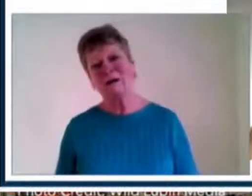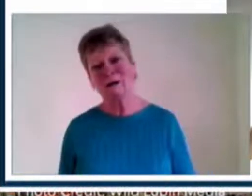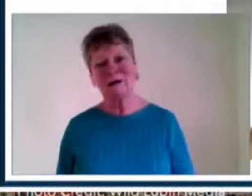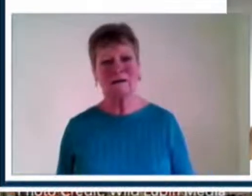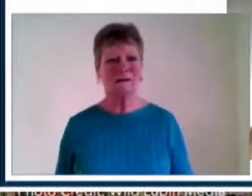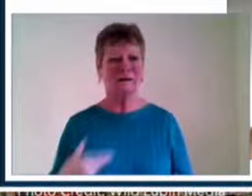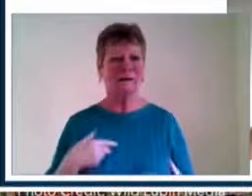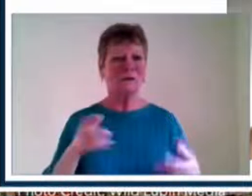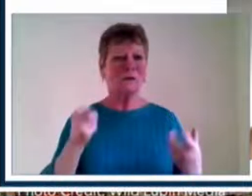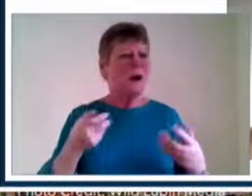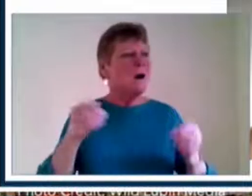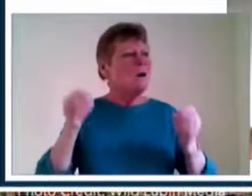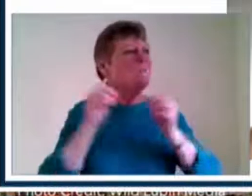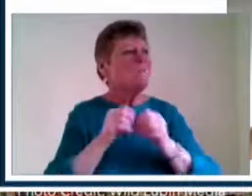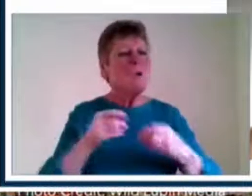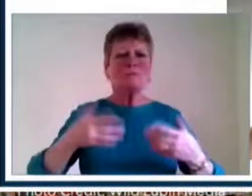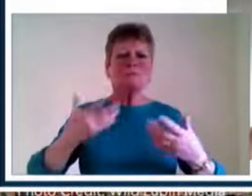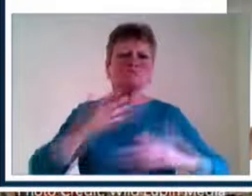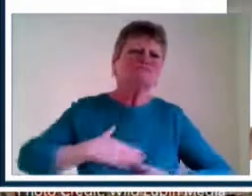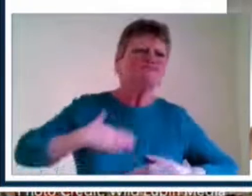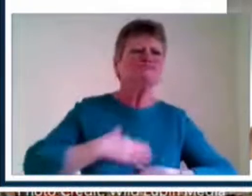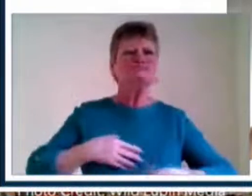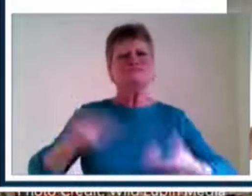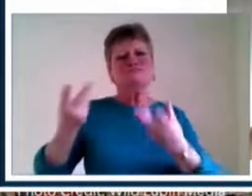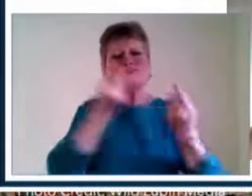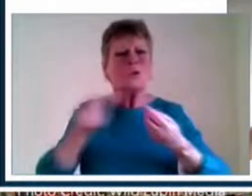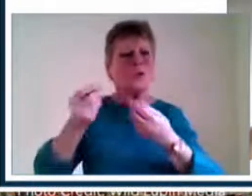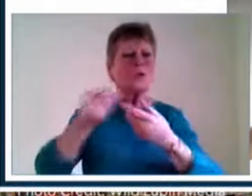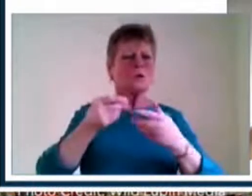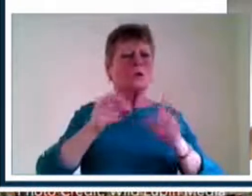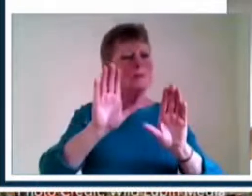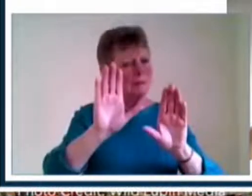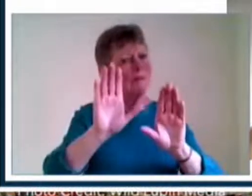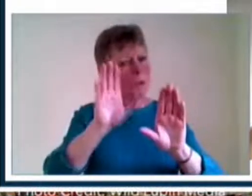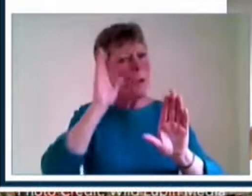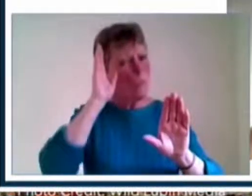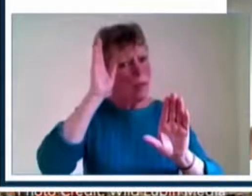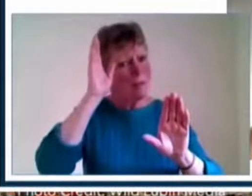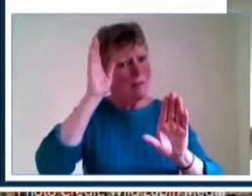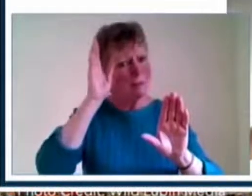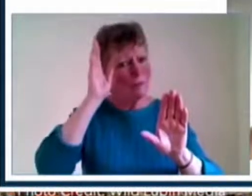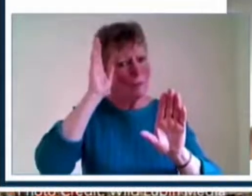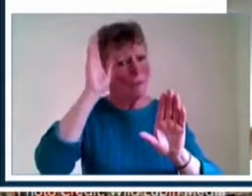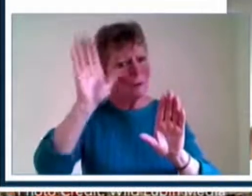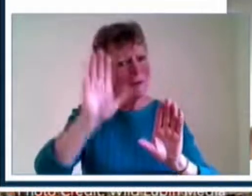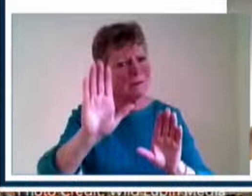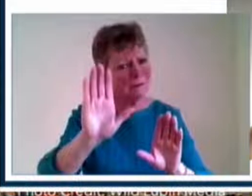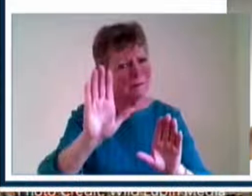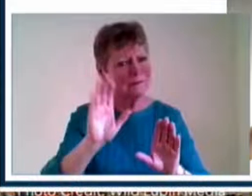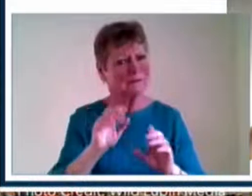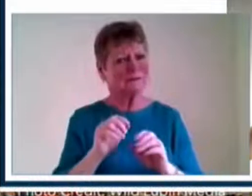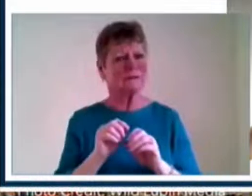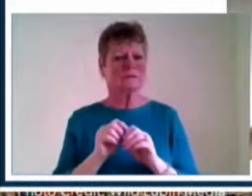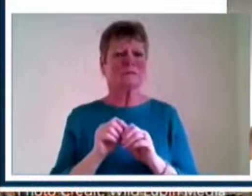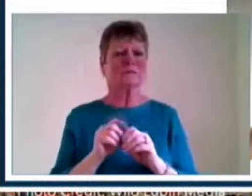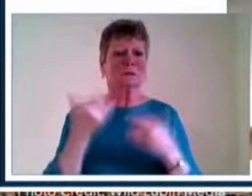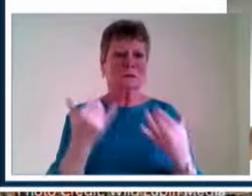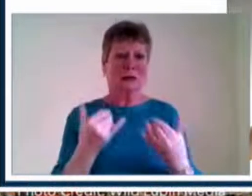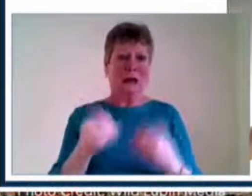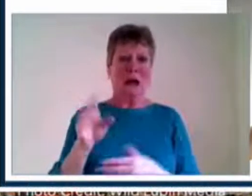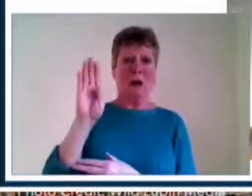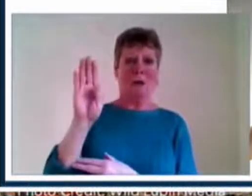to more carefree times, and we will get there. Today, of course, is Bell Let's Talk